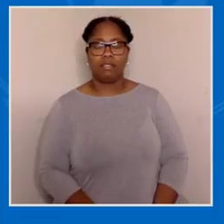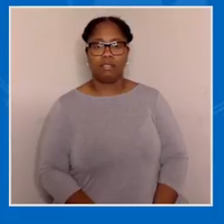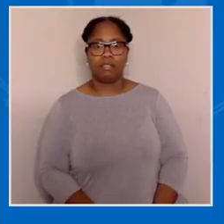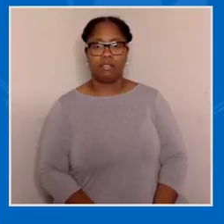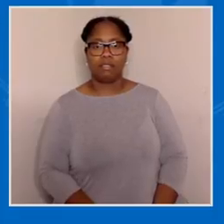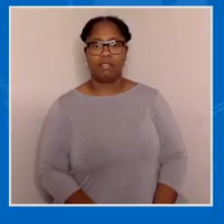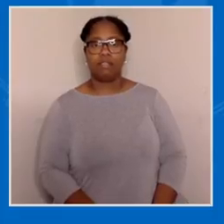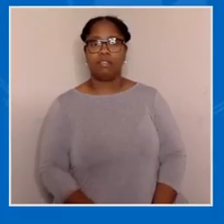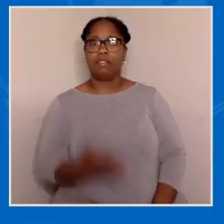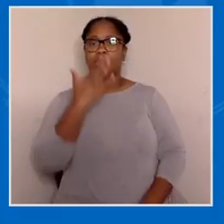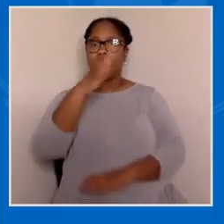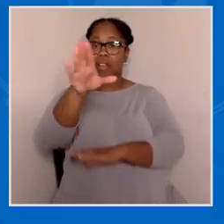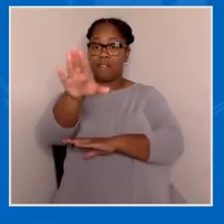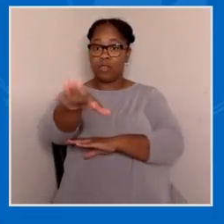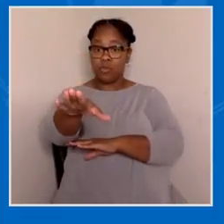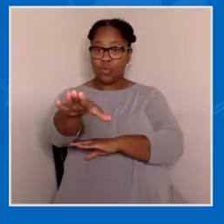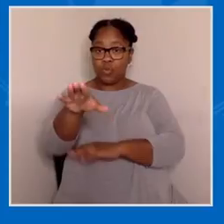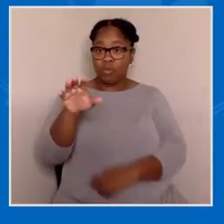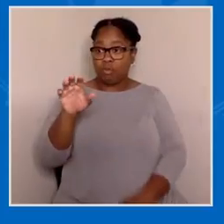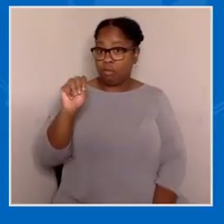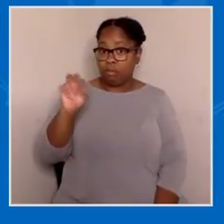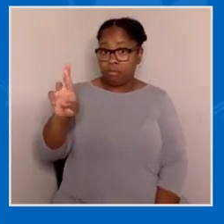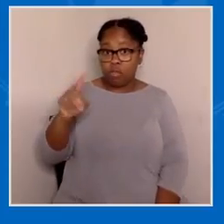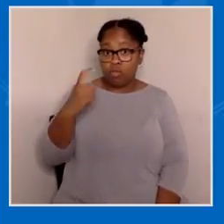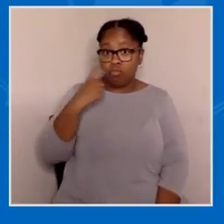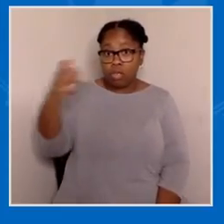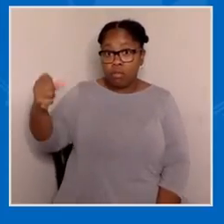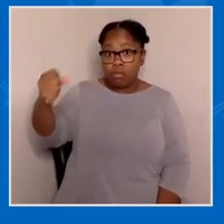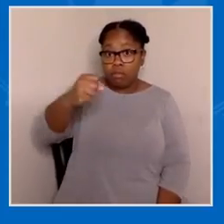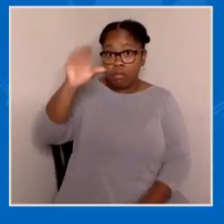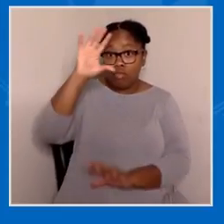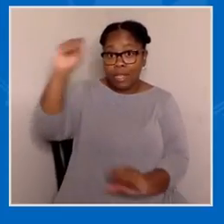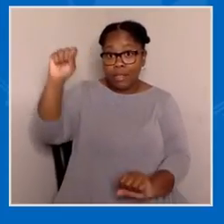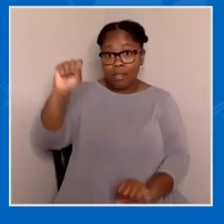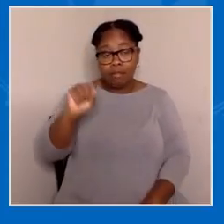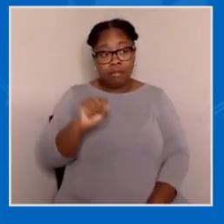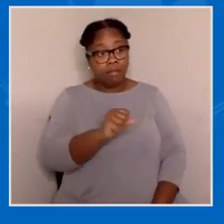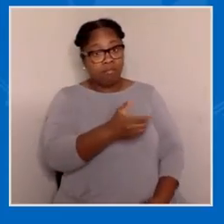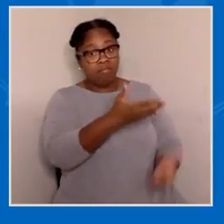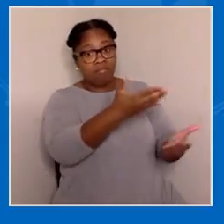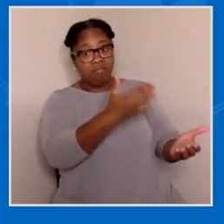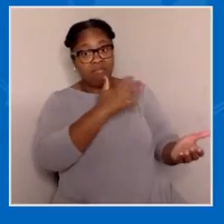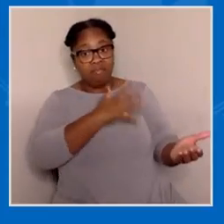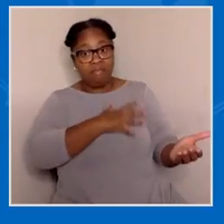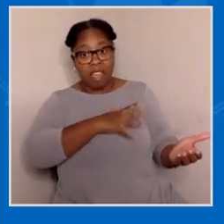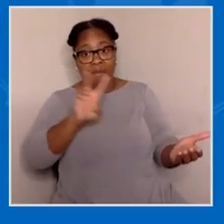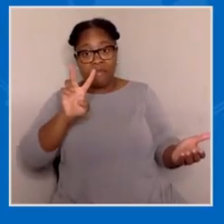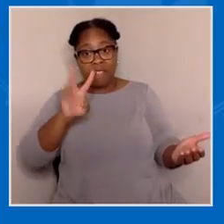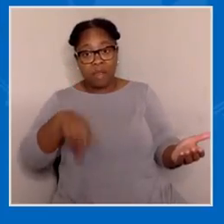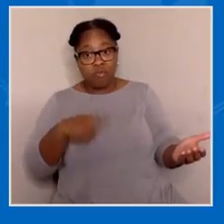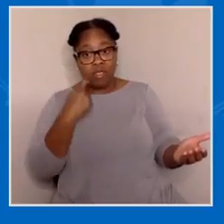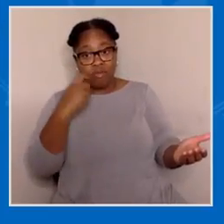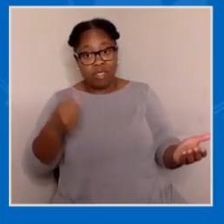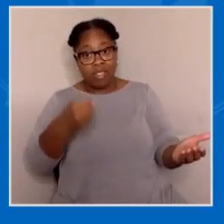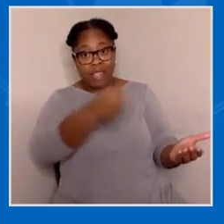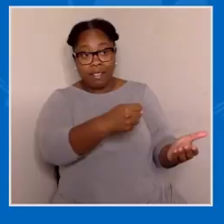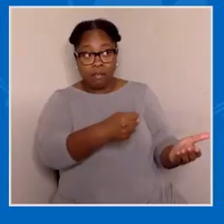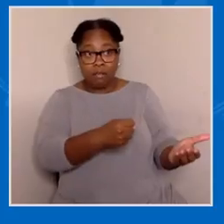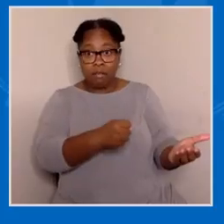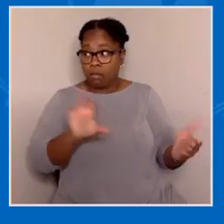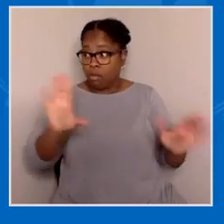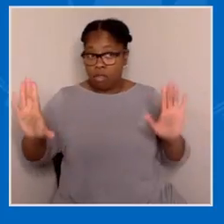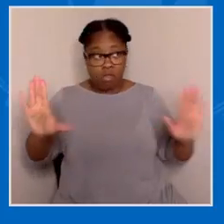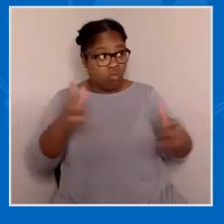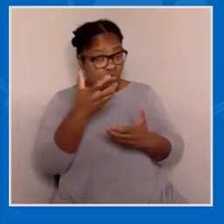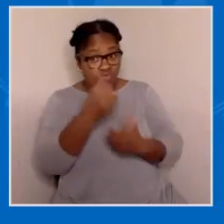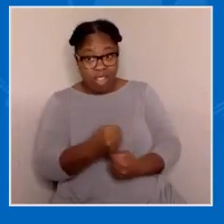Good afternoon, Mr. President-elect, Madam Vice President-elect. Thank you for placing your trust in me to lead